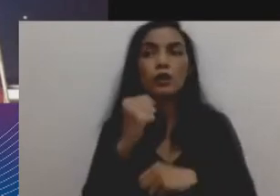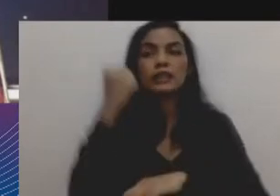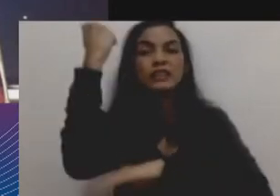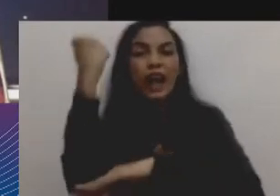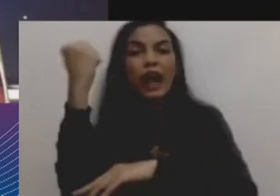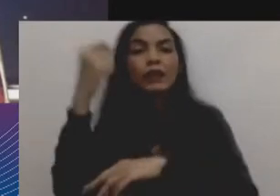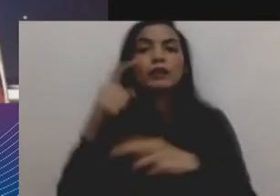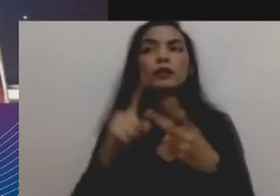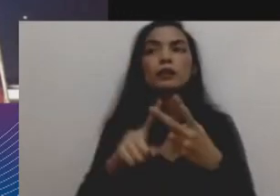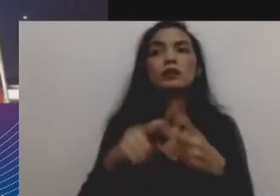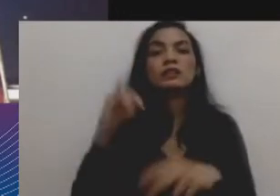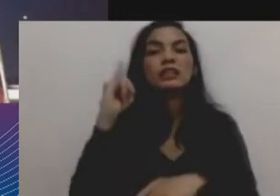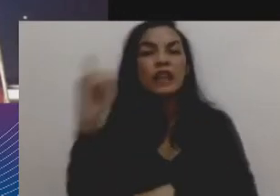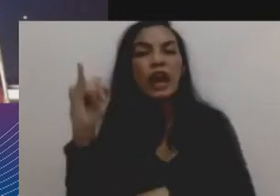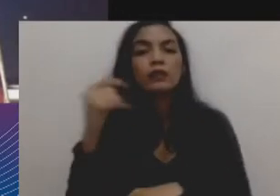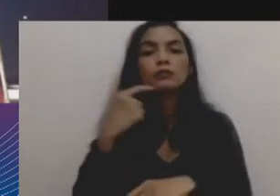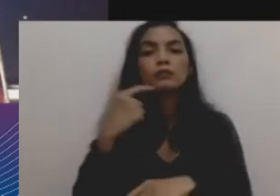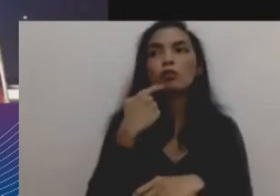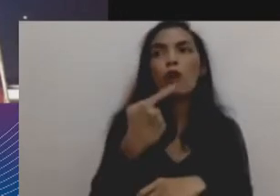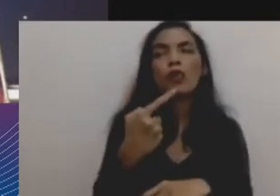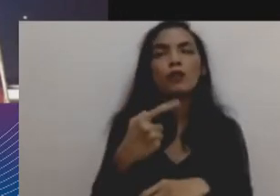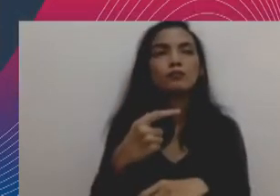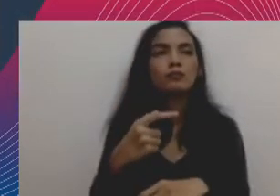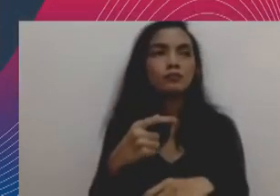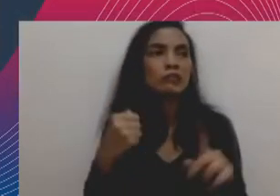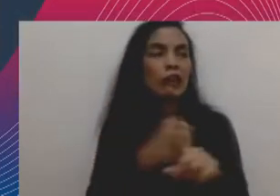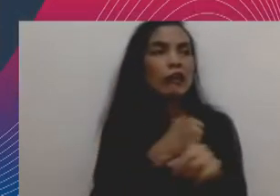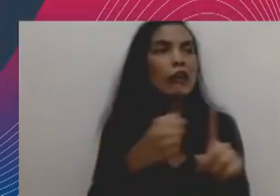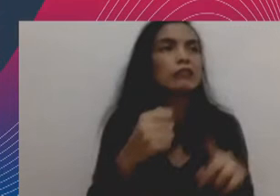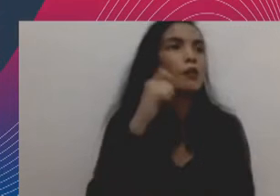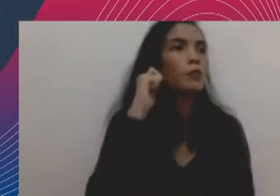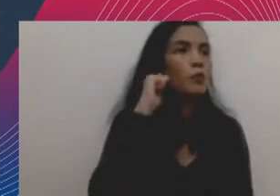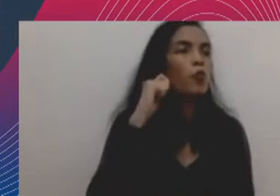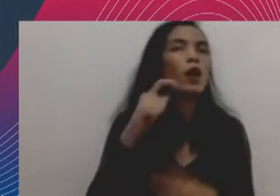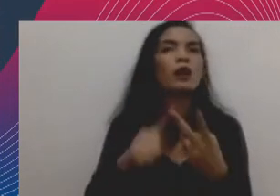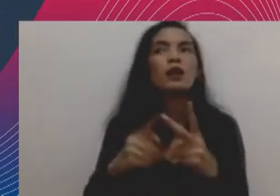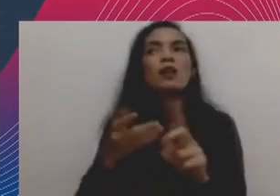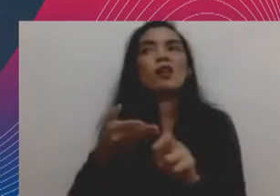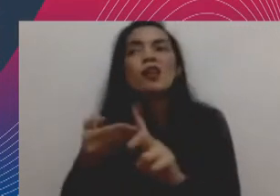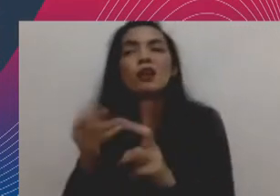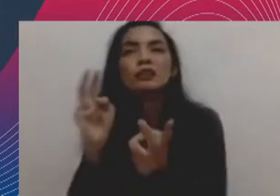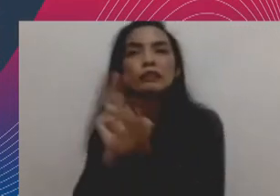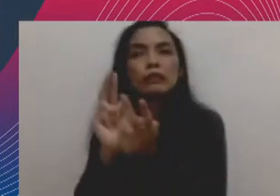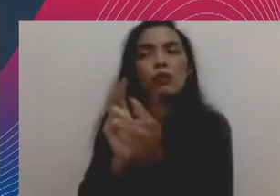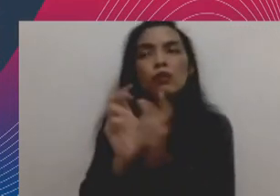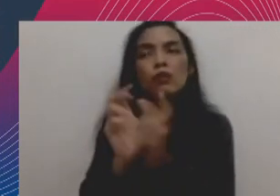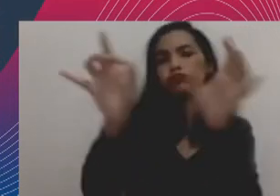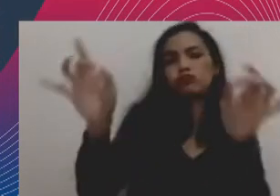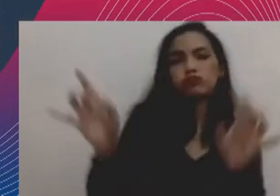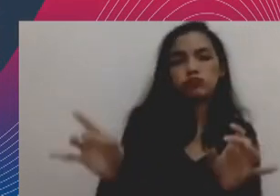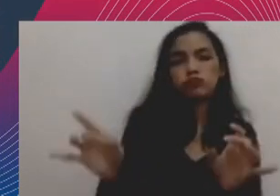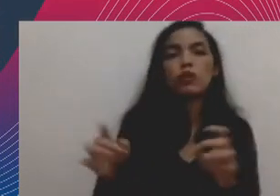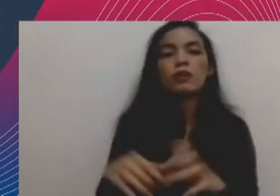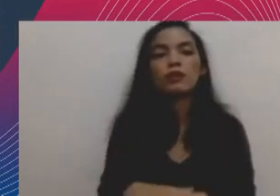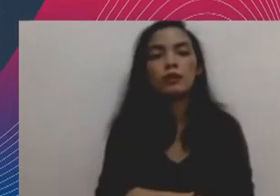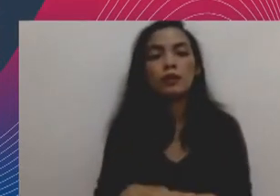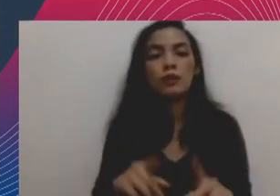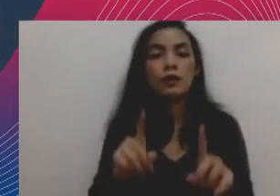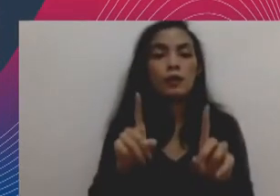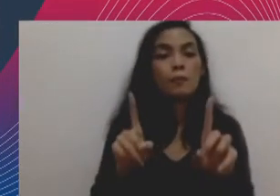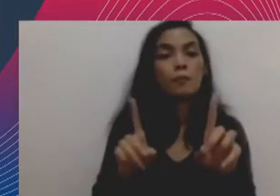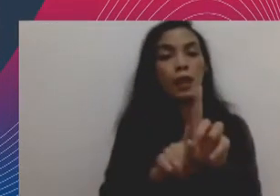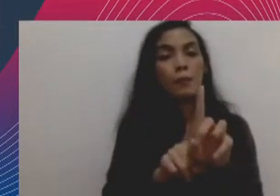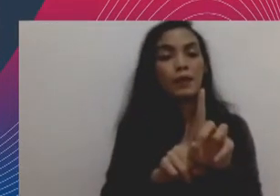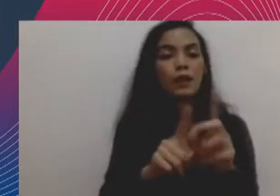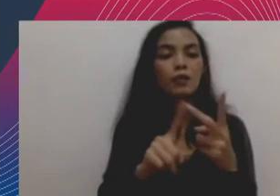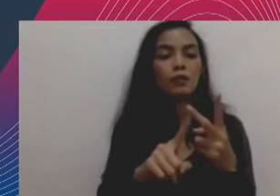against women or there is a violence against women or sexual harassment and stuff like that. So they are the one that doing the pendampingan dan shelter.